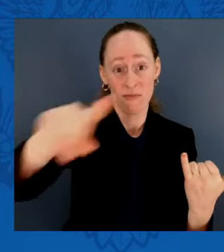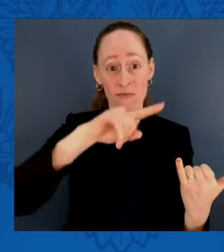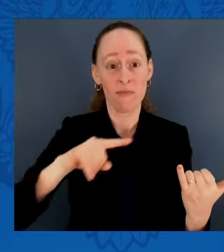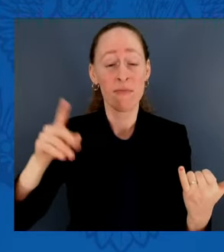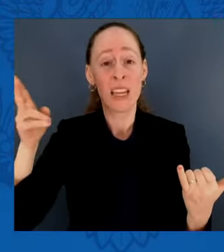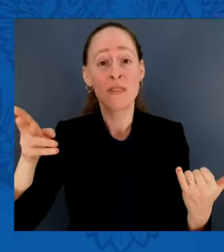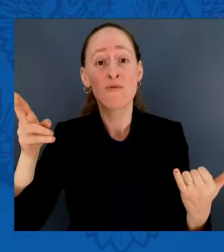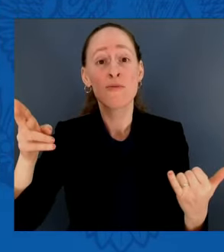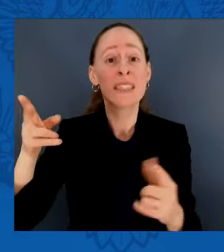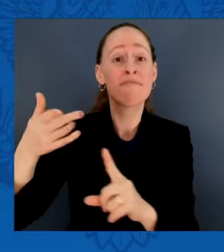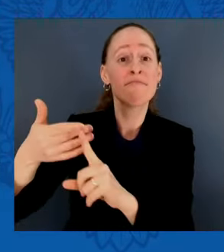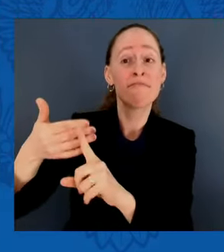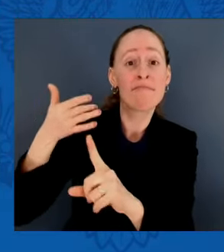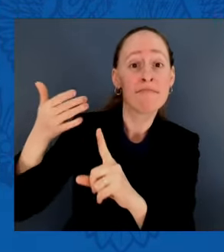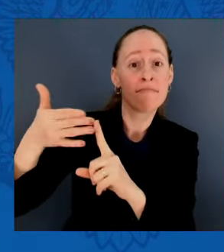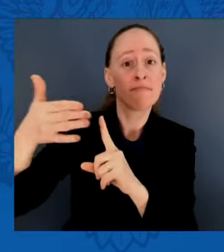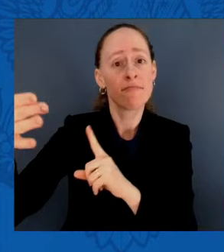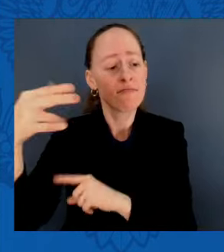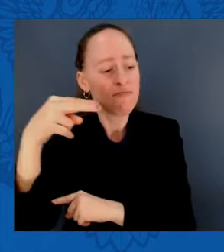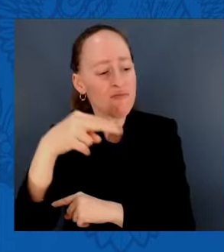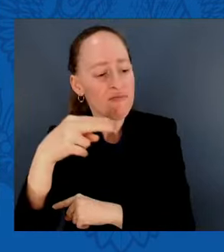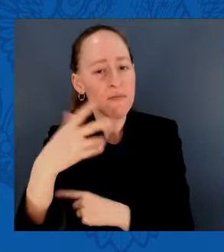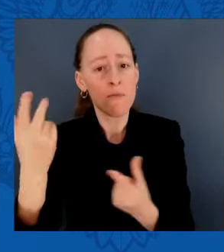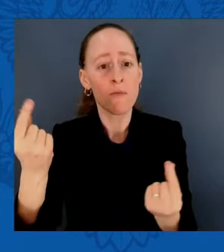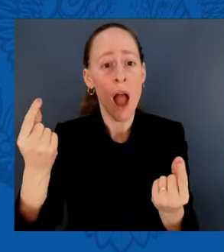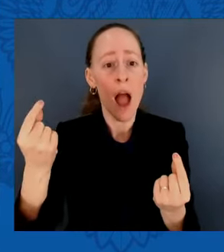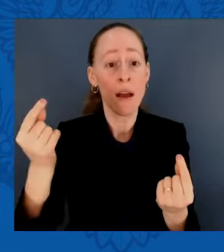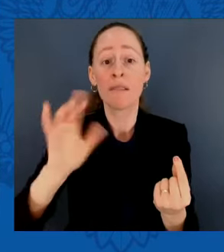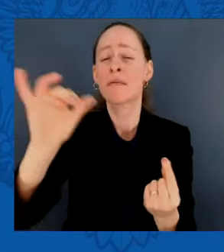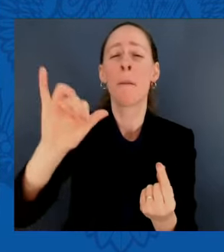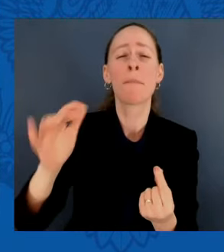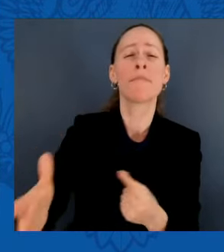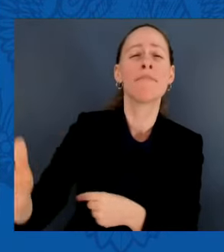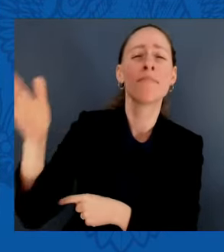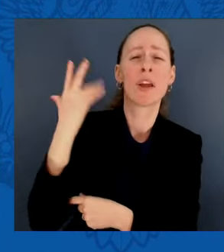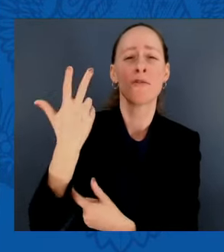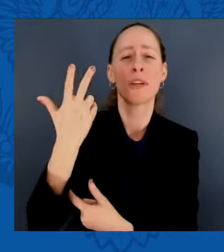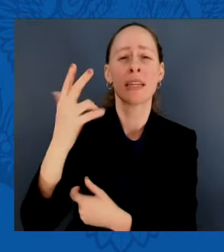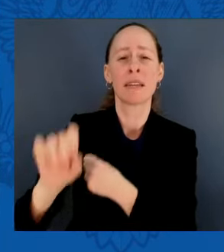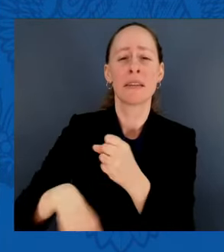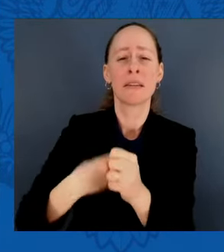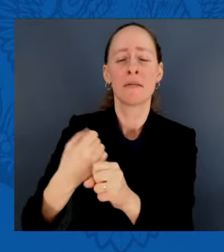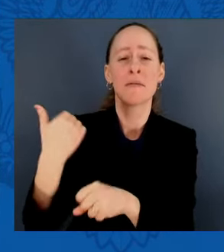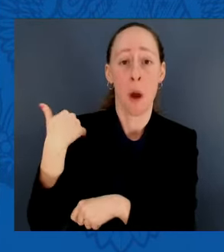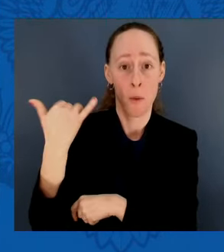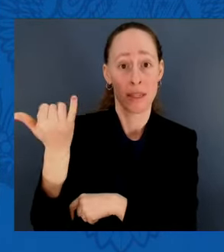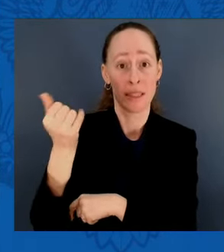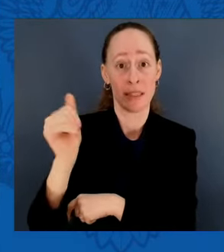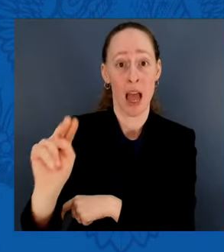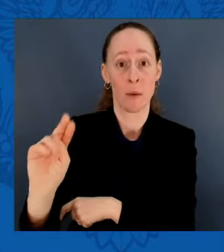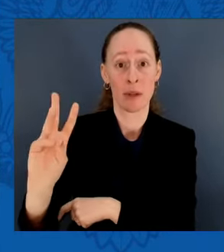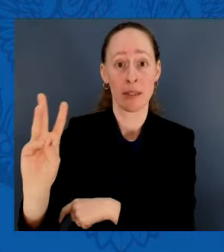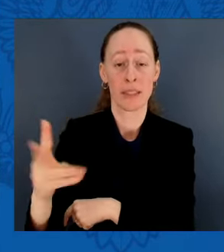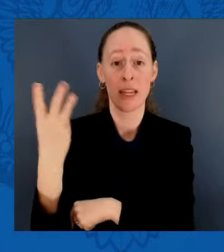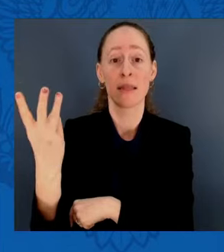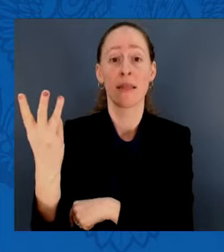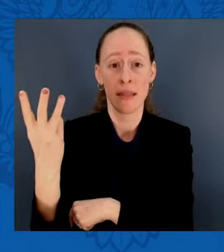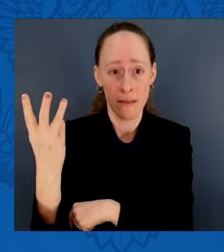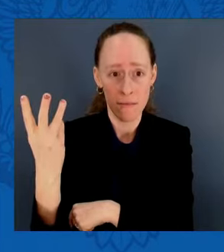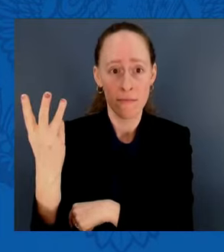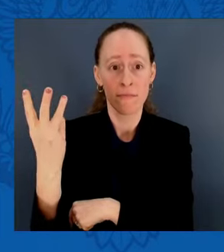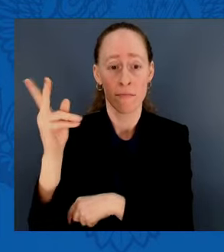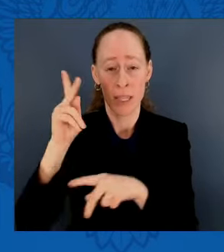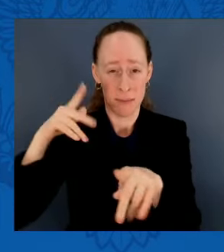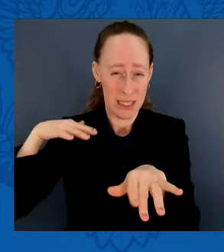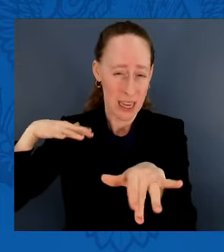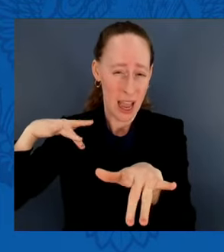on January 6th, when insurrectionists stormed this very Capitol and placed a dagger to the throat of American democracy. Many